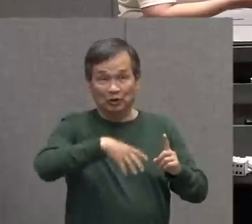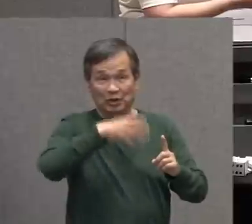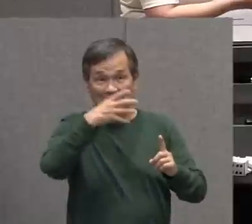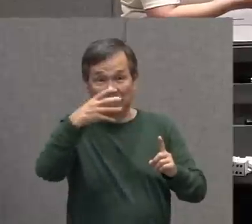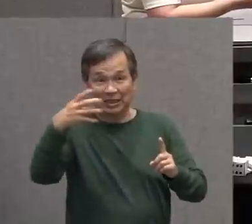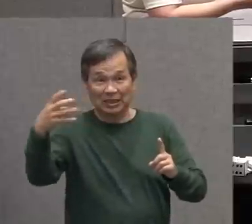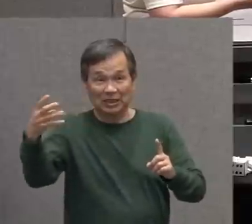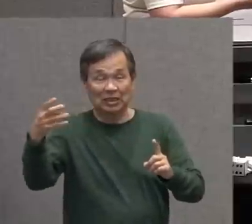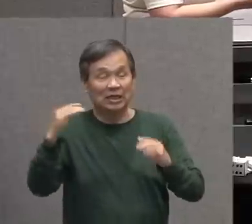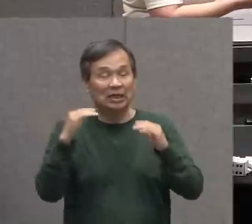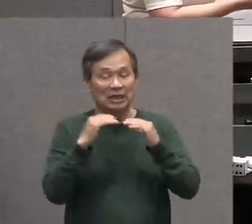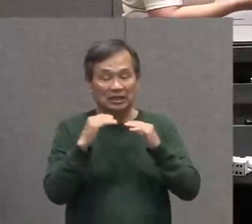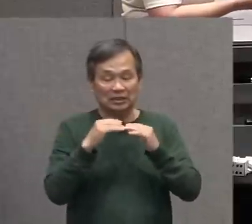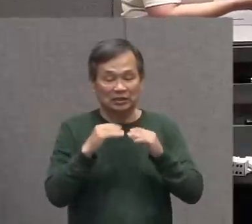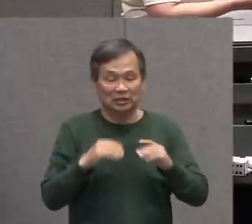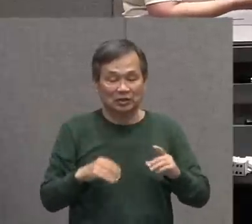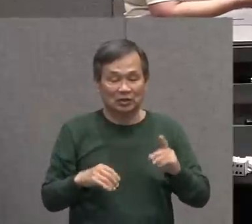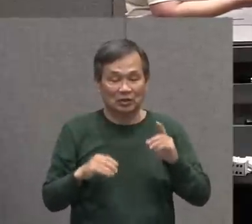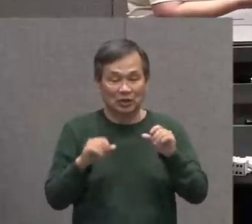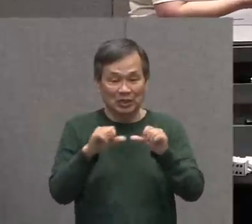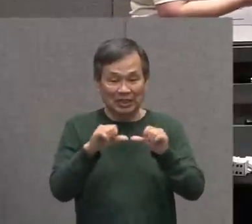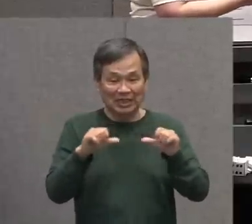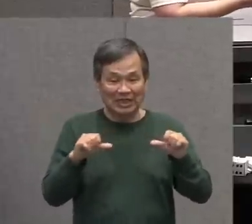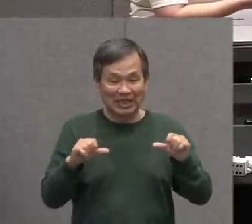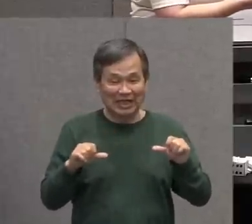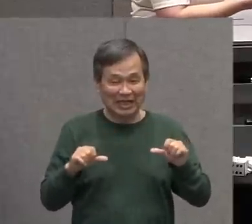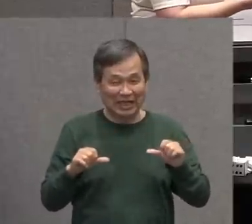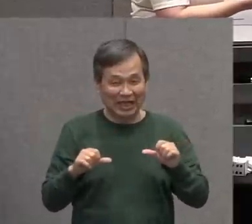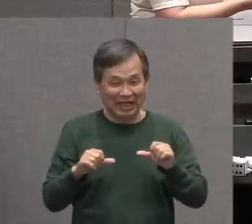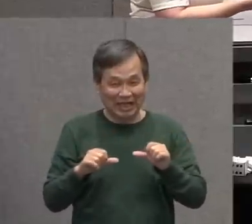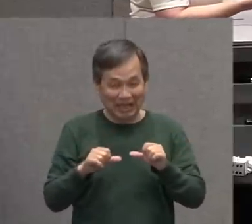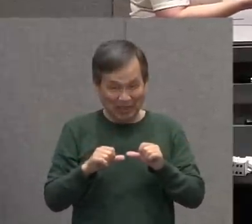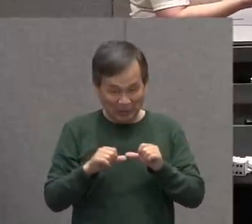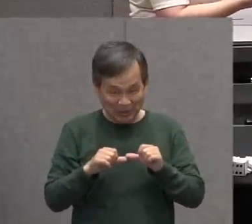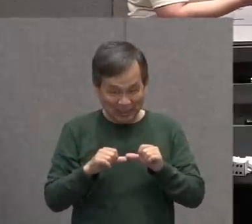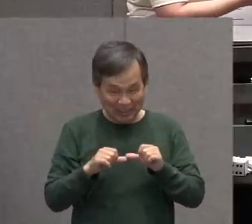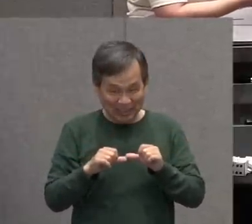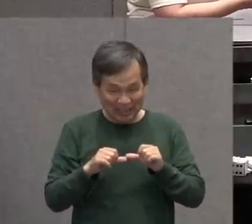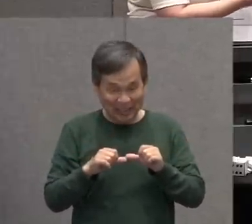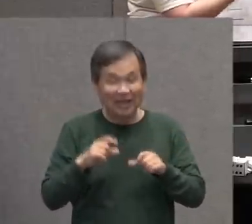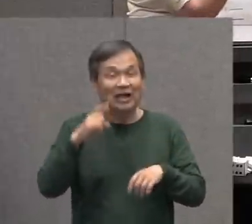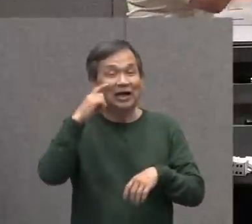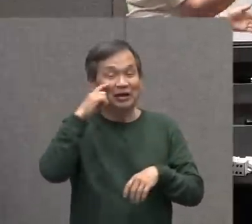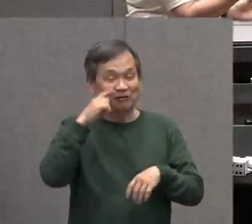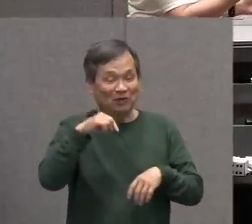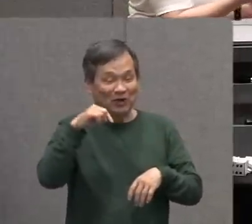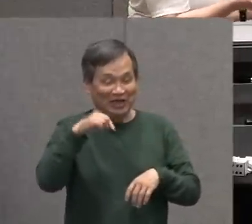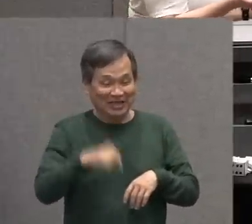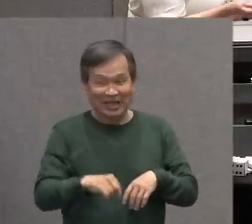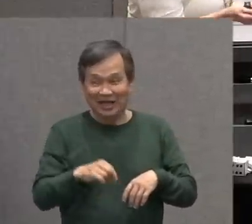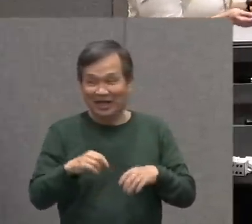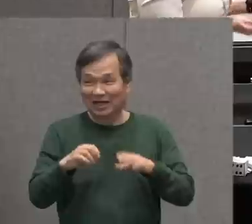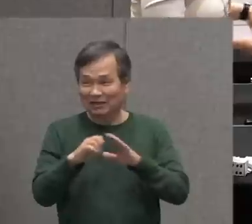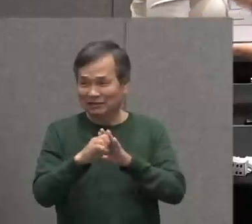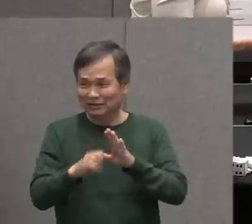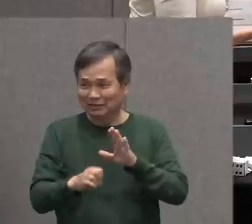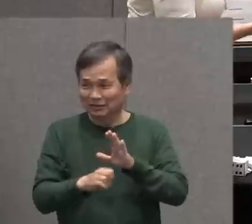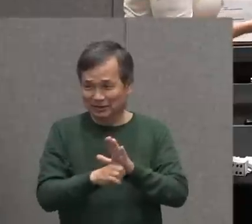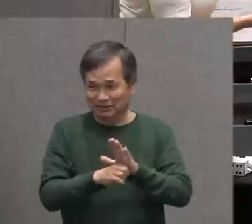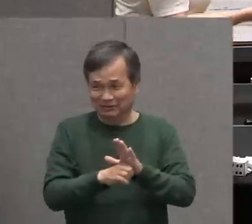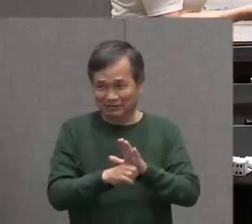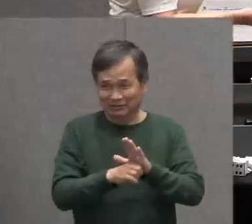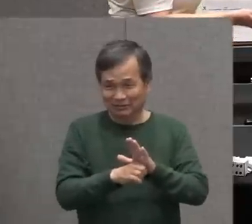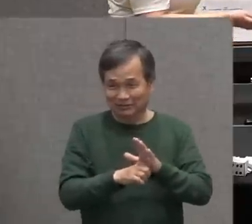that's going to equal the area that I would need to fill in for that equation, 1 times 3. So I